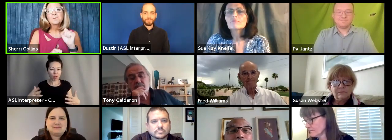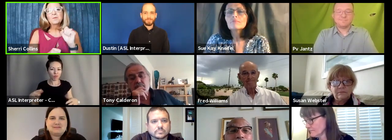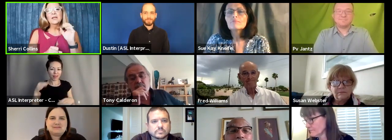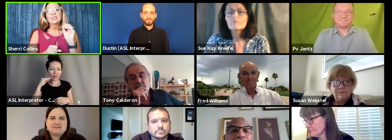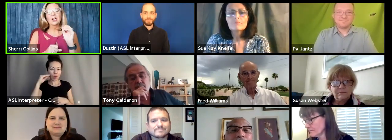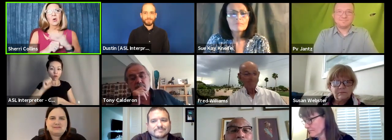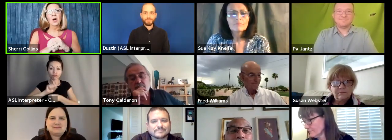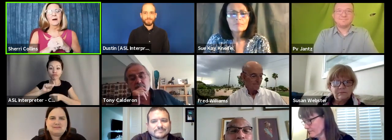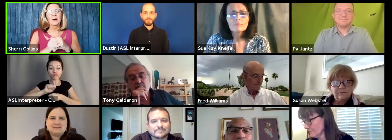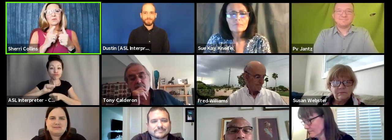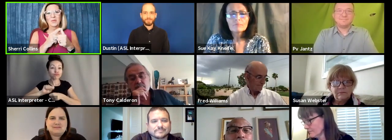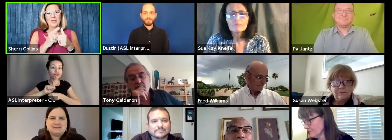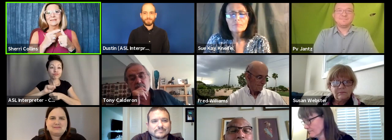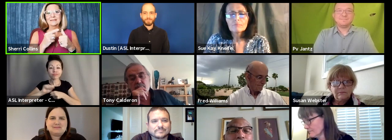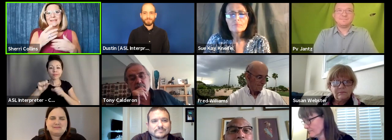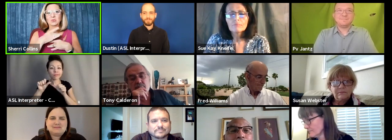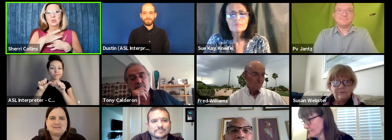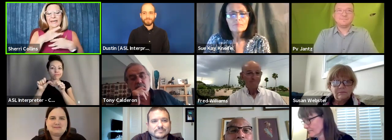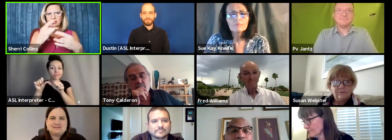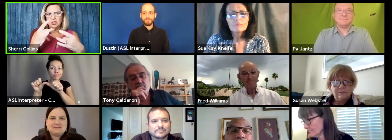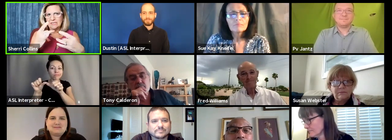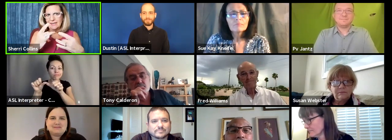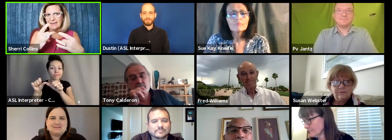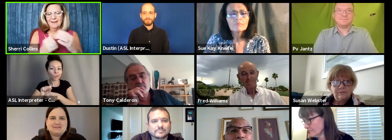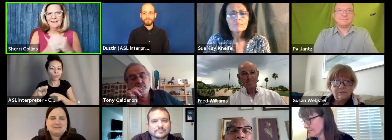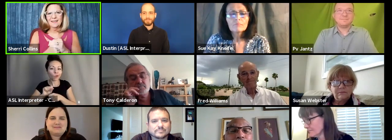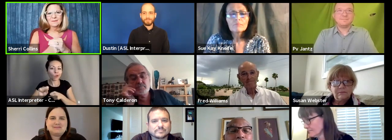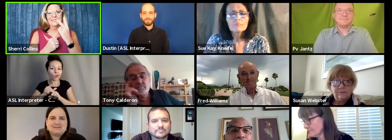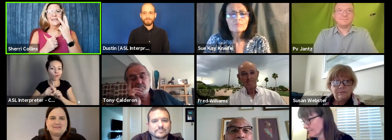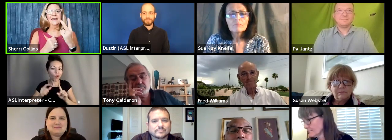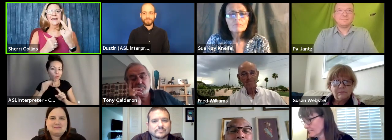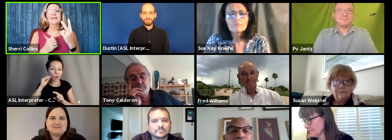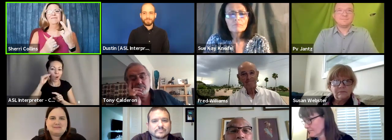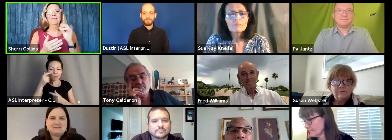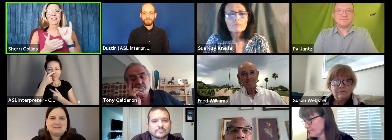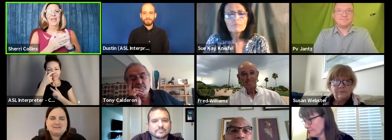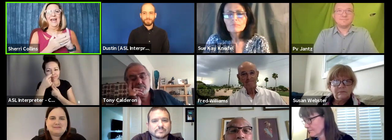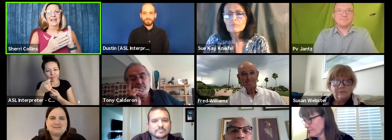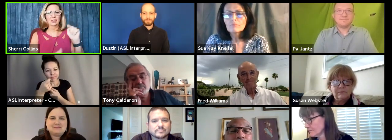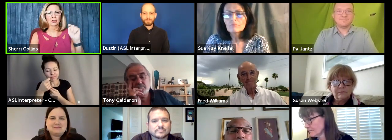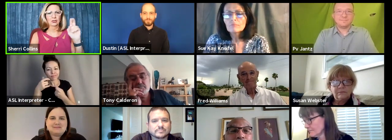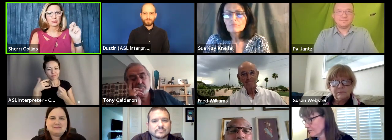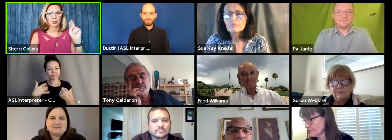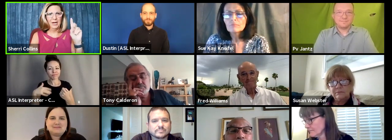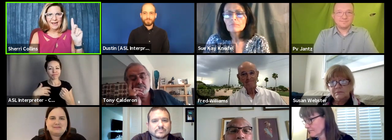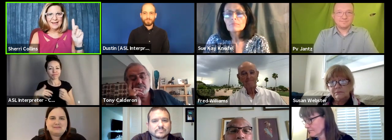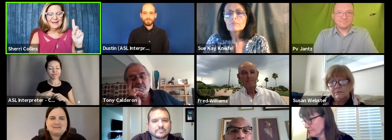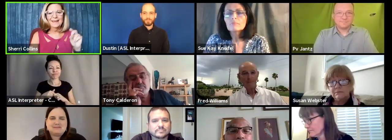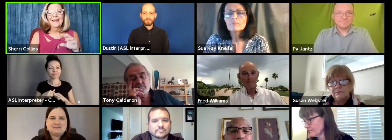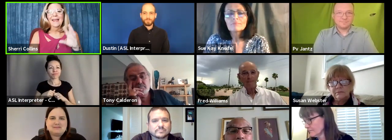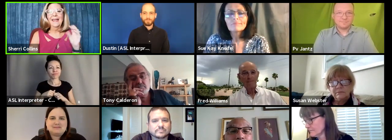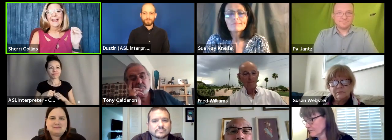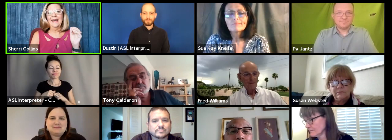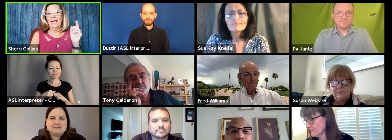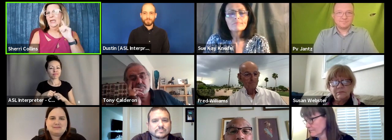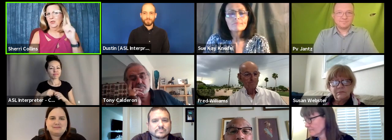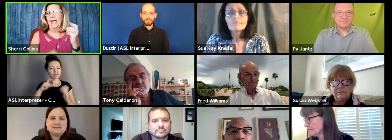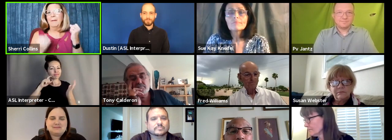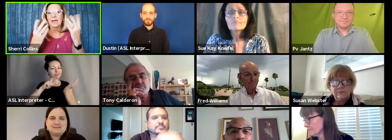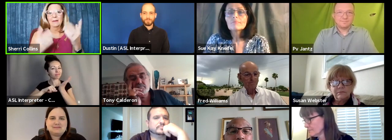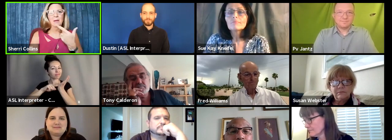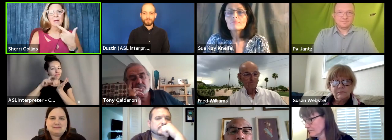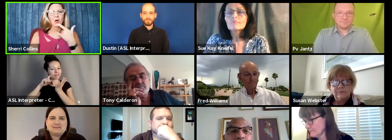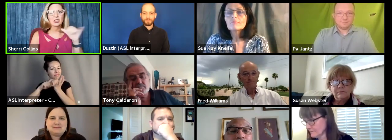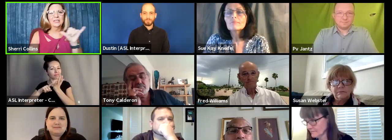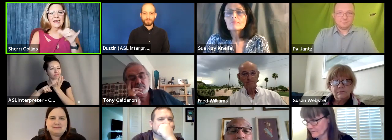working. So so that's really interesting. See that trend, and I'm hearing